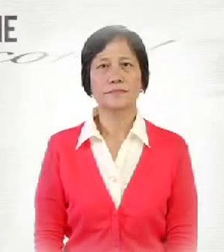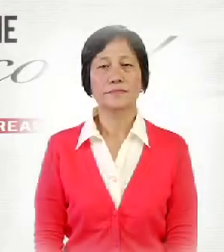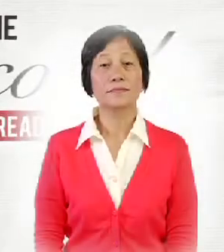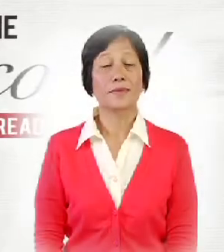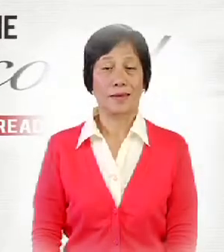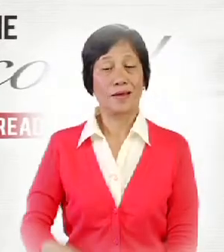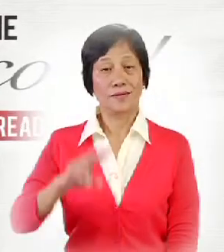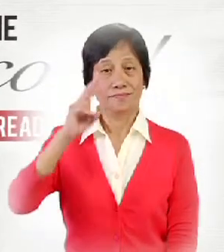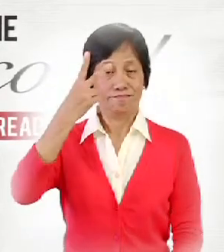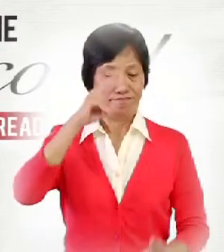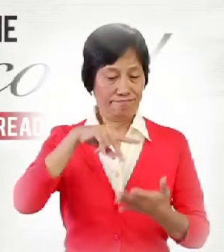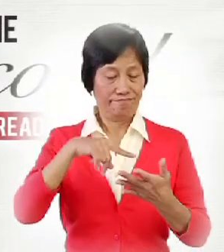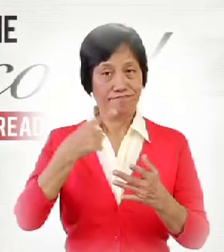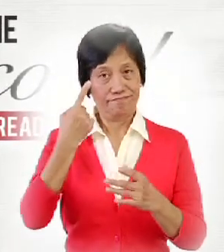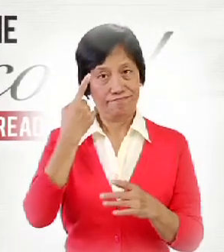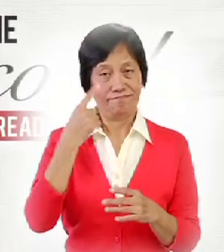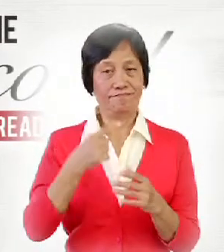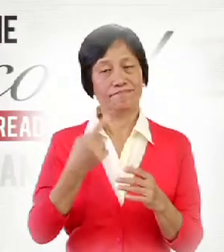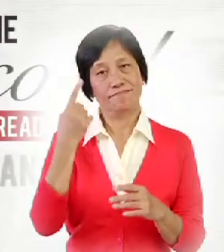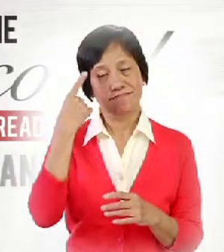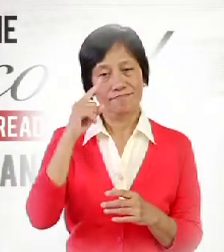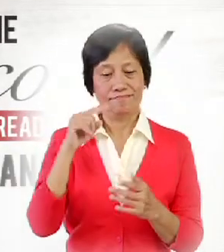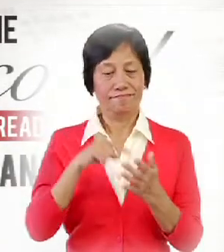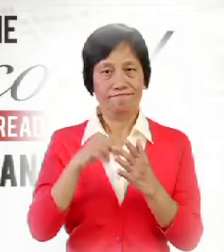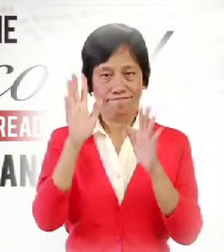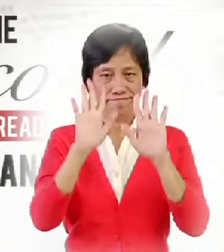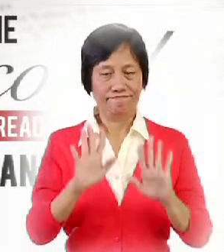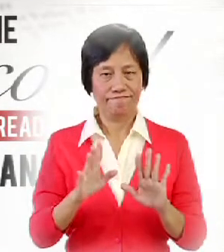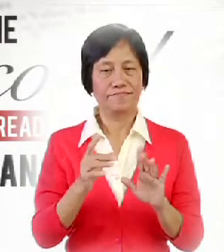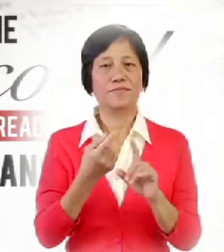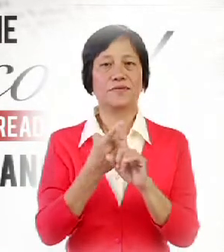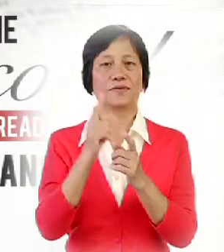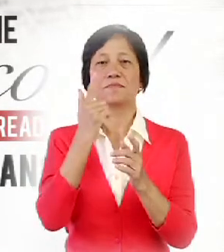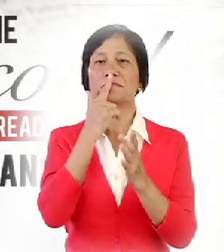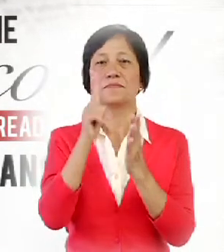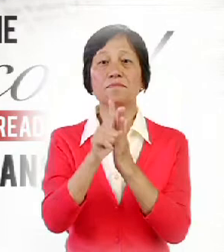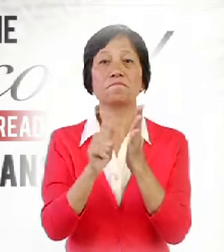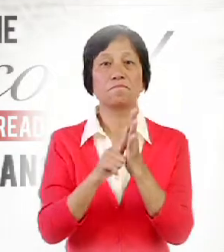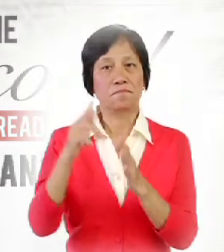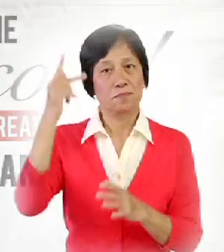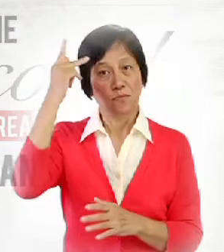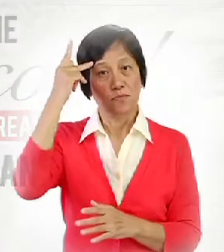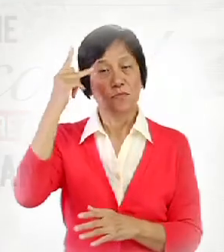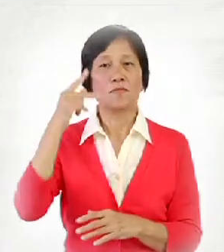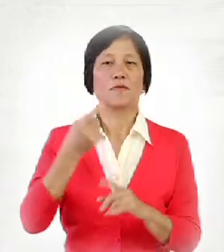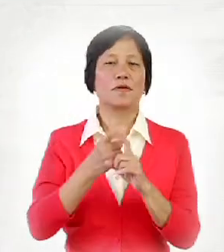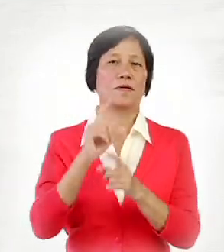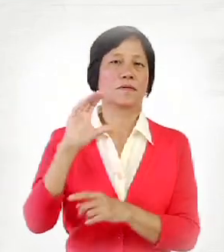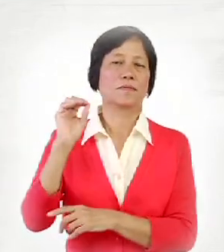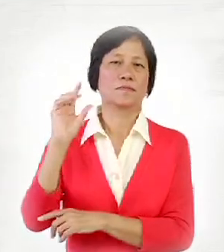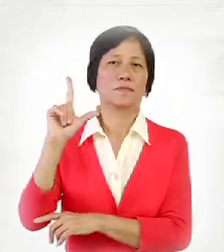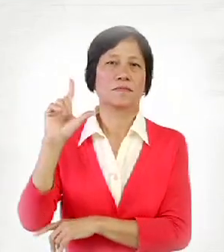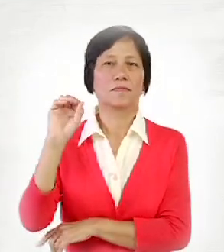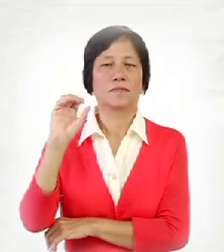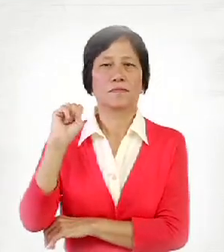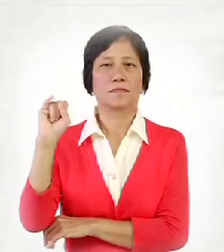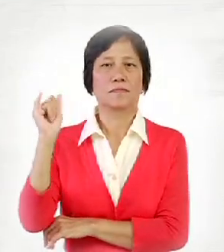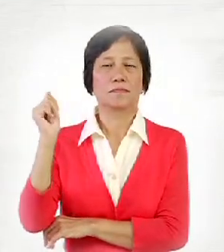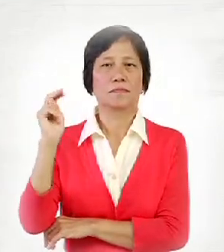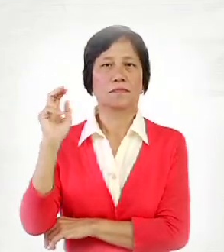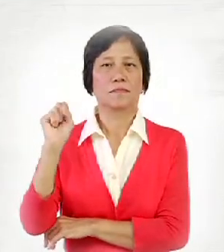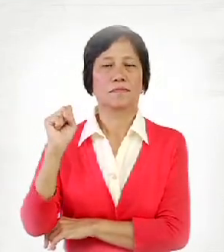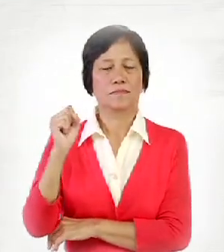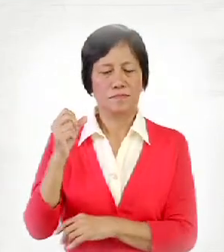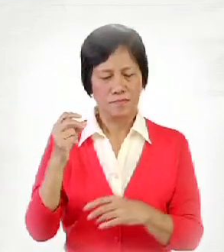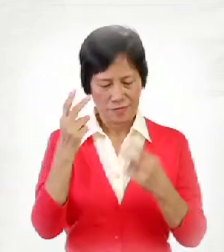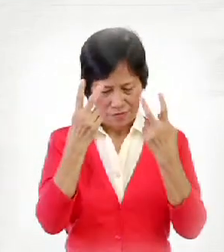Our second reading for this Sunday comes from the letter of Paul to the Colossians. We have been reflecting on the